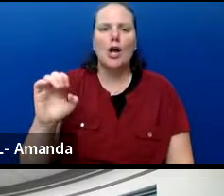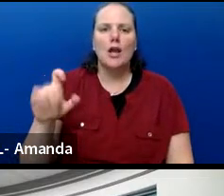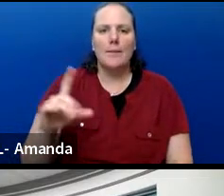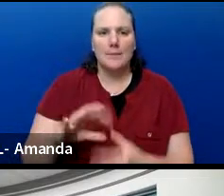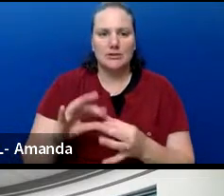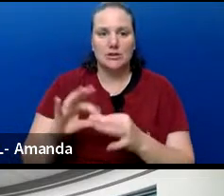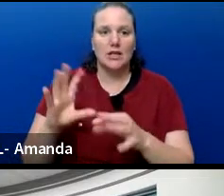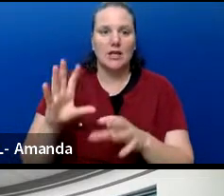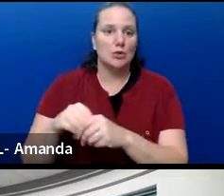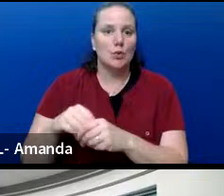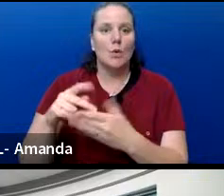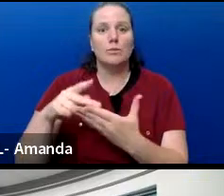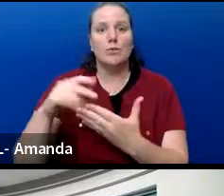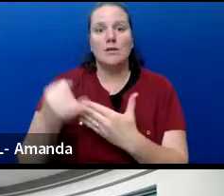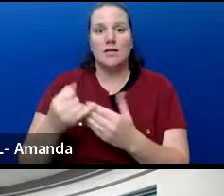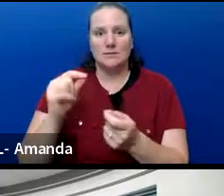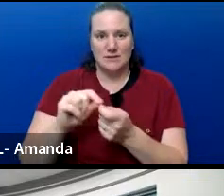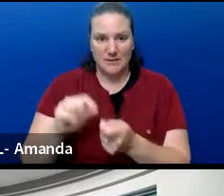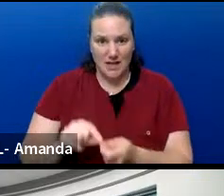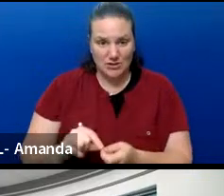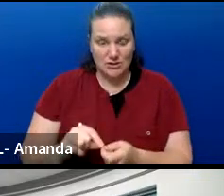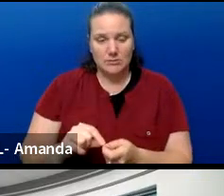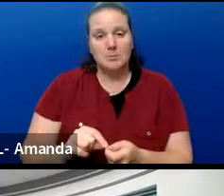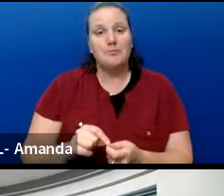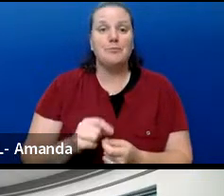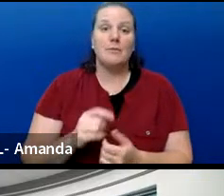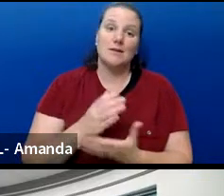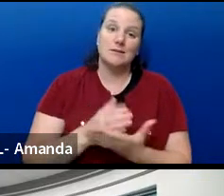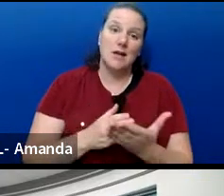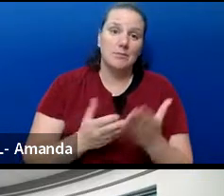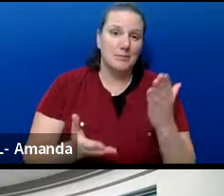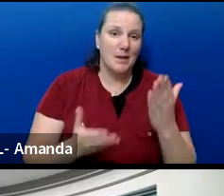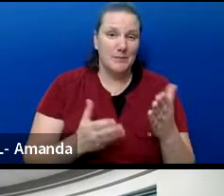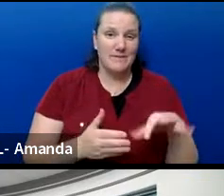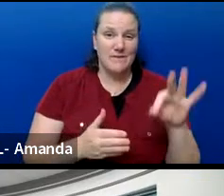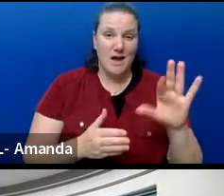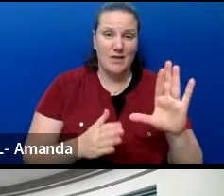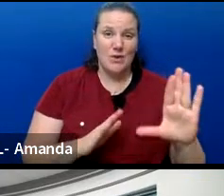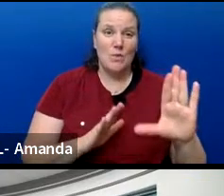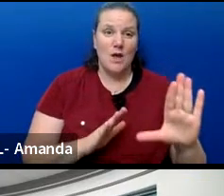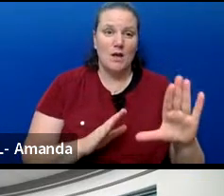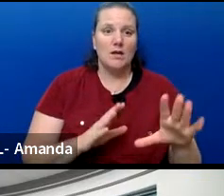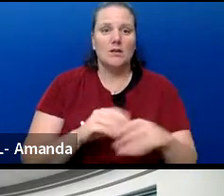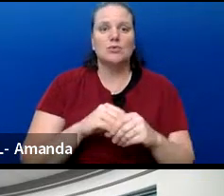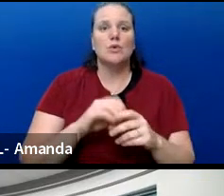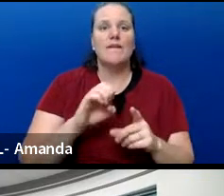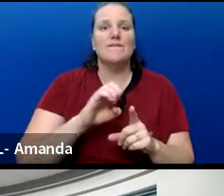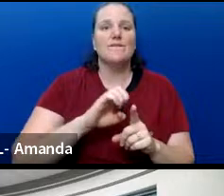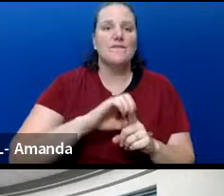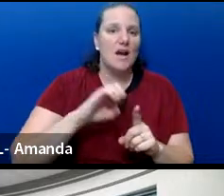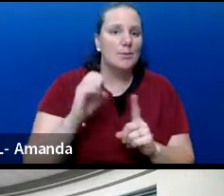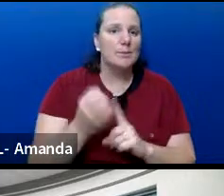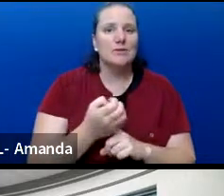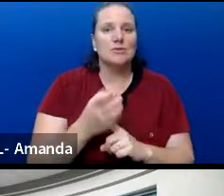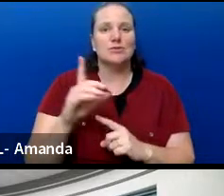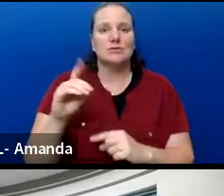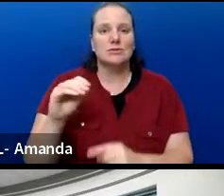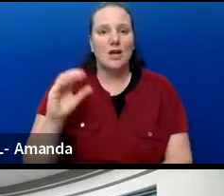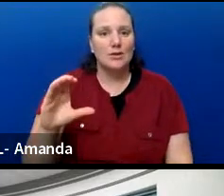project specifications. Some may find their way into the environmental document,